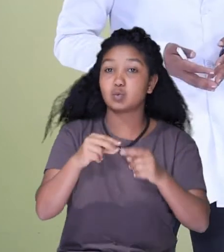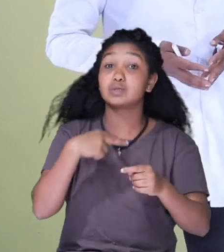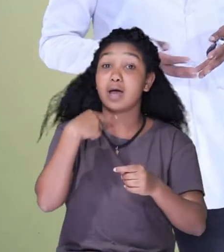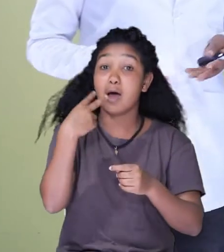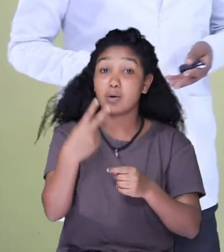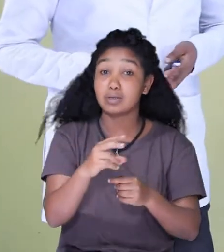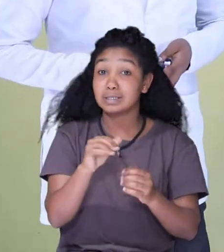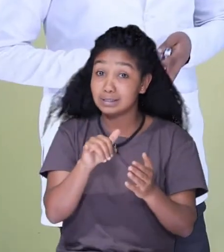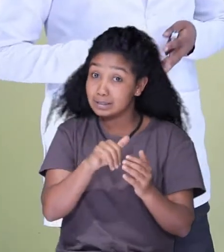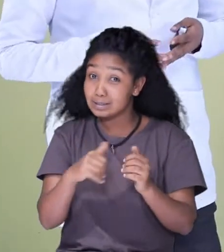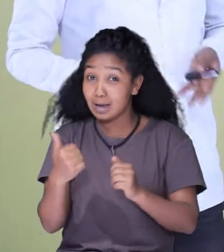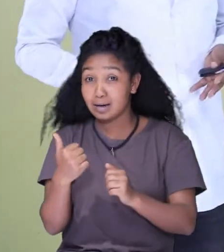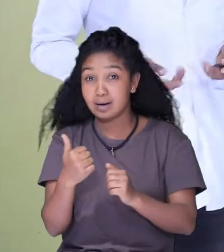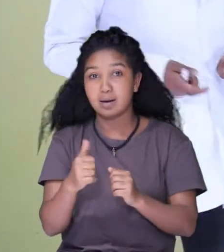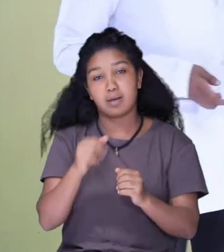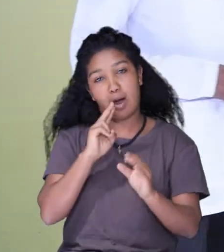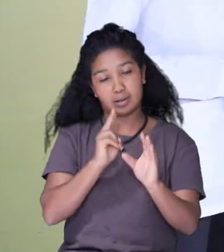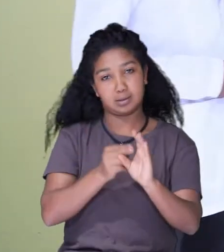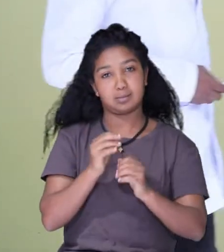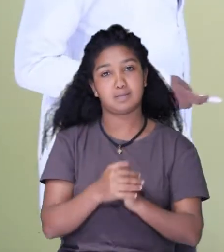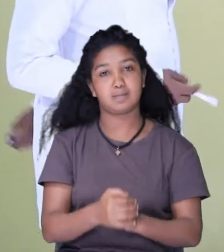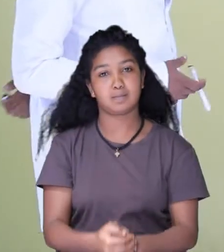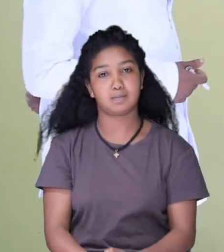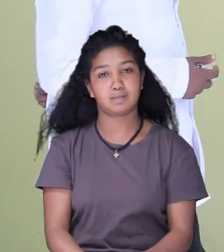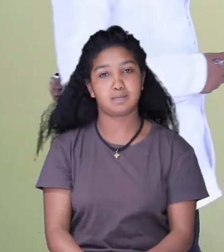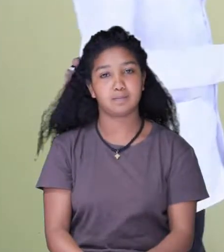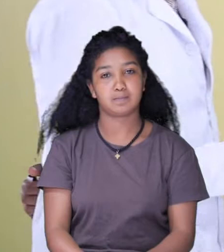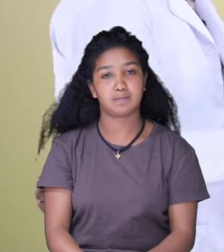sound than gas.